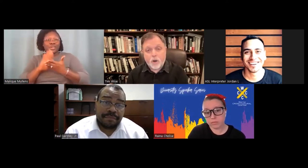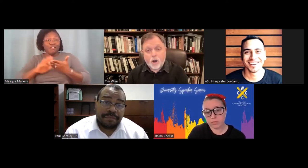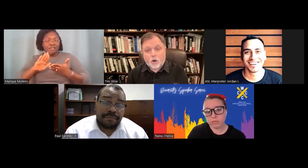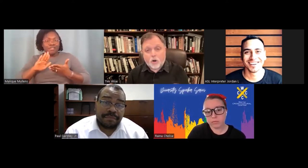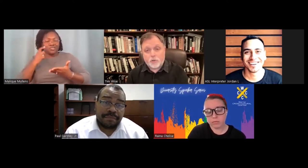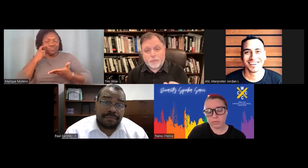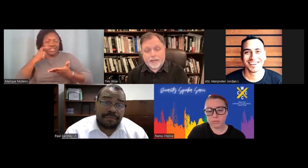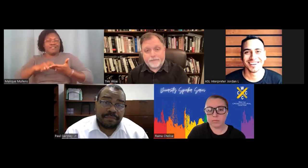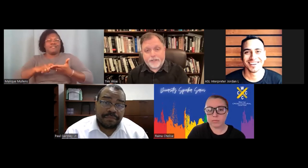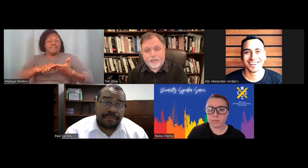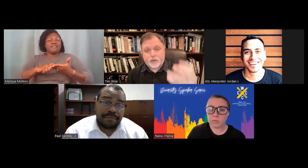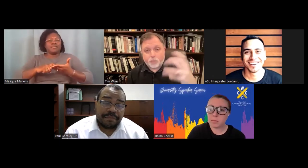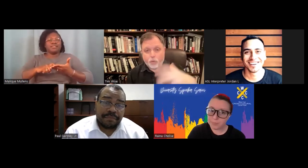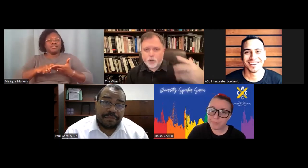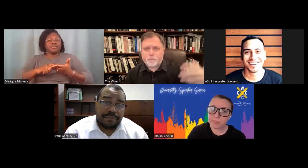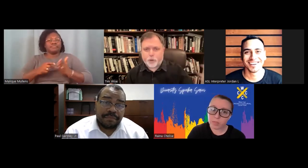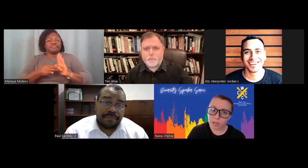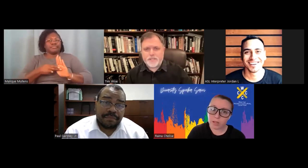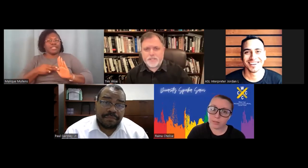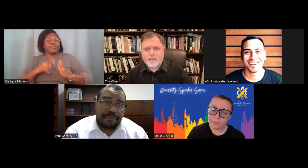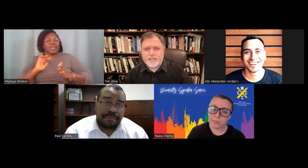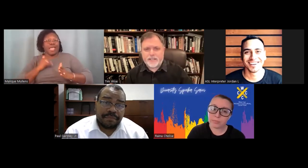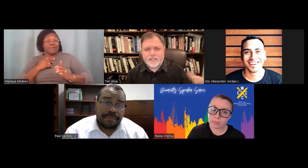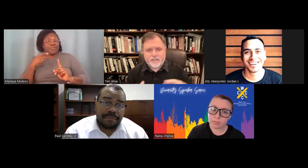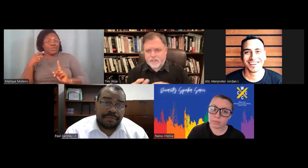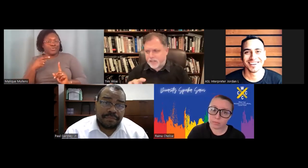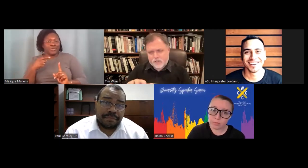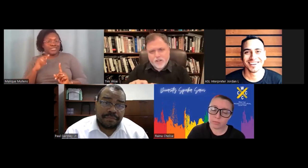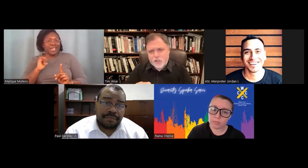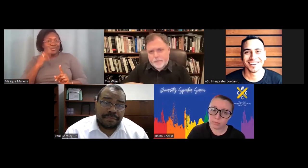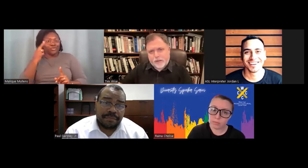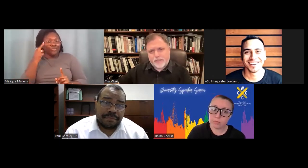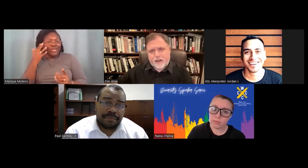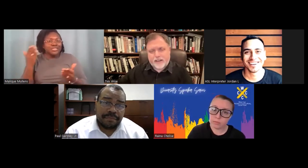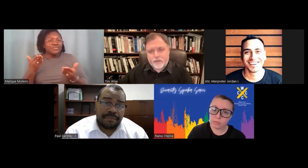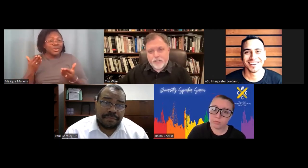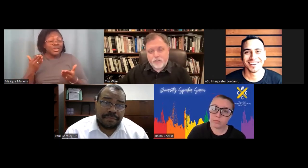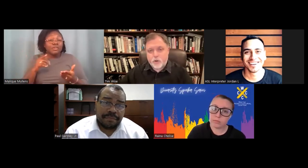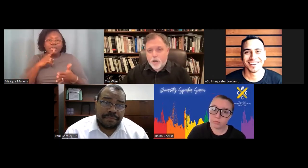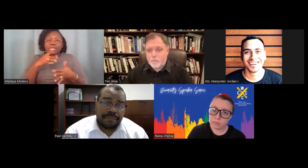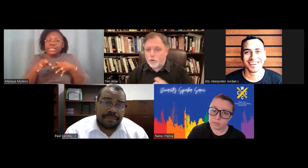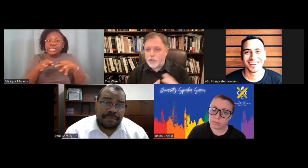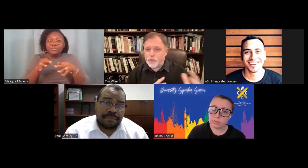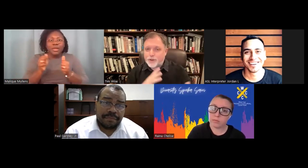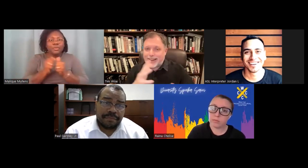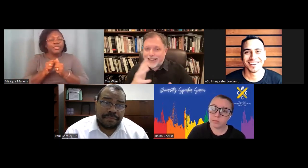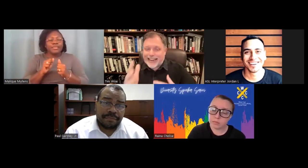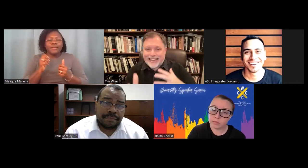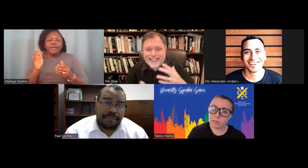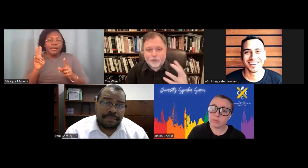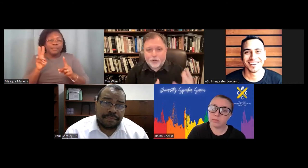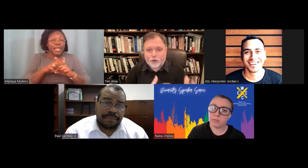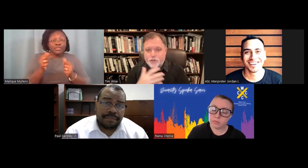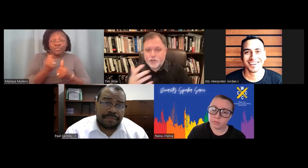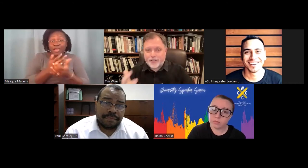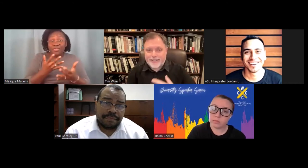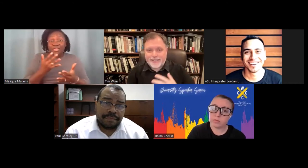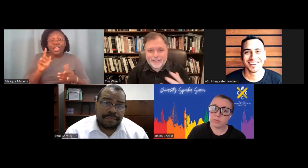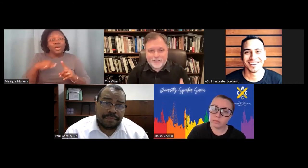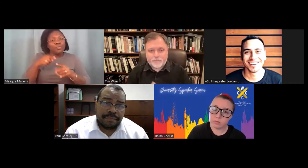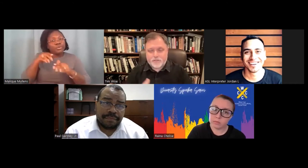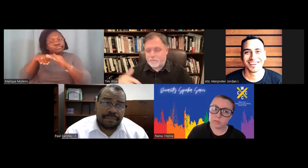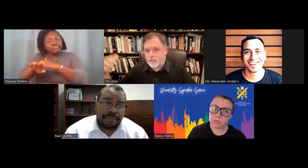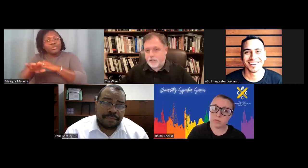know almost by definition what your purpose is, and it's spelled out in everything you do. But once you start getting into larger